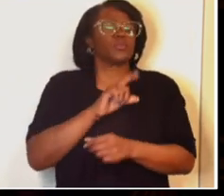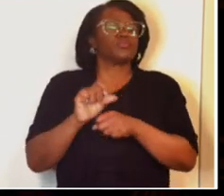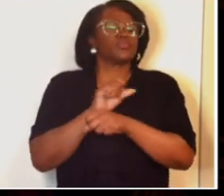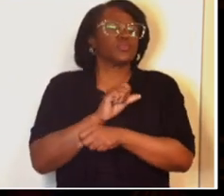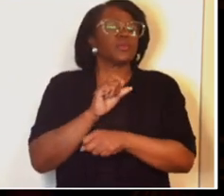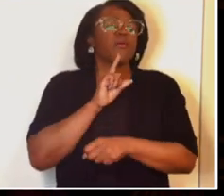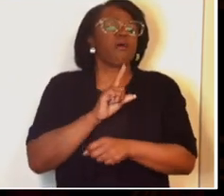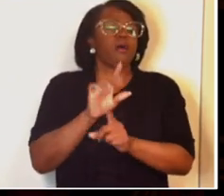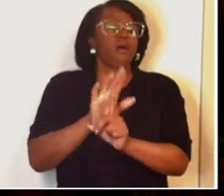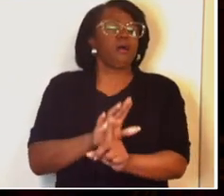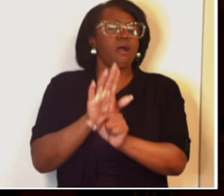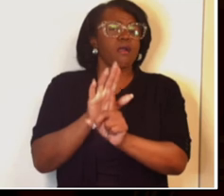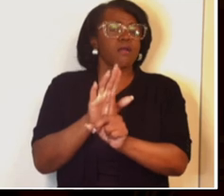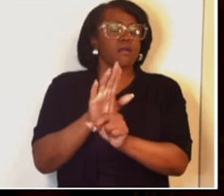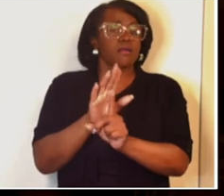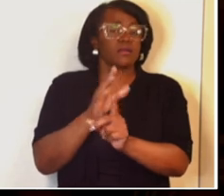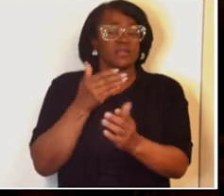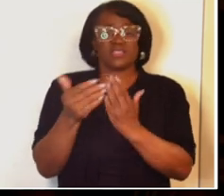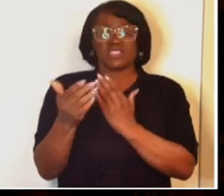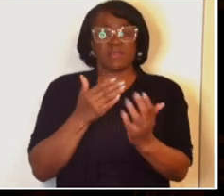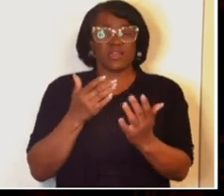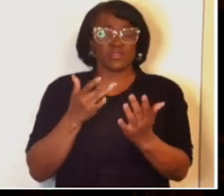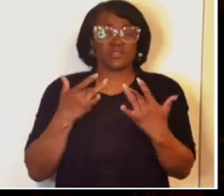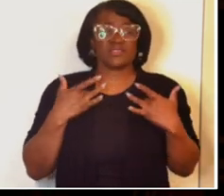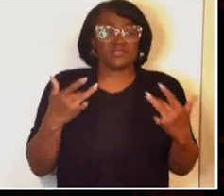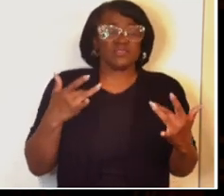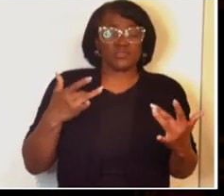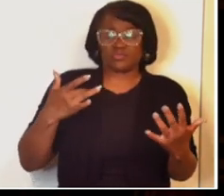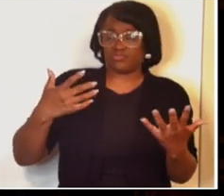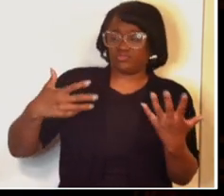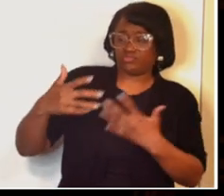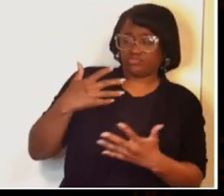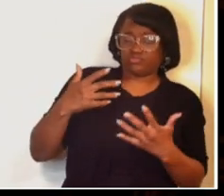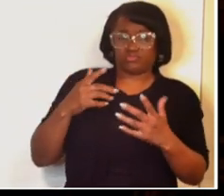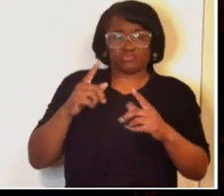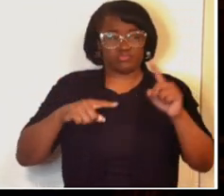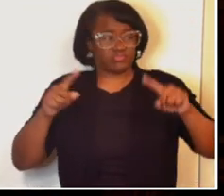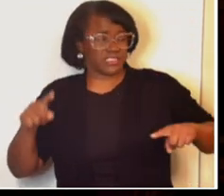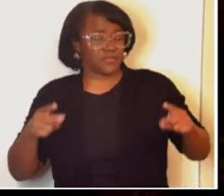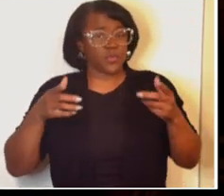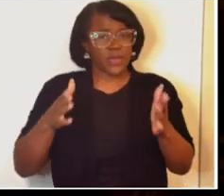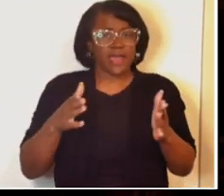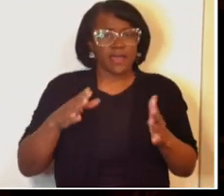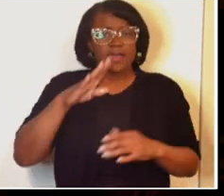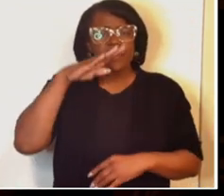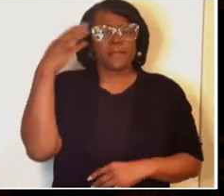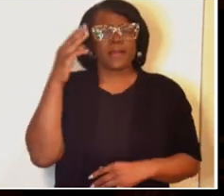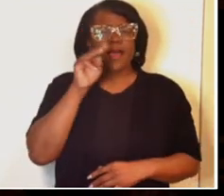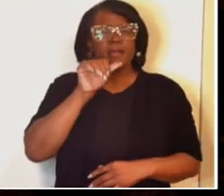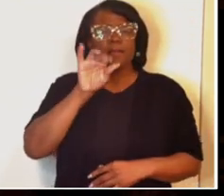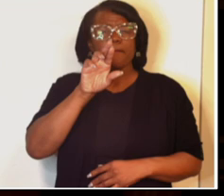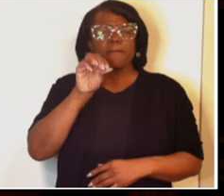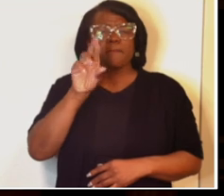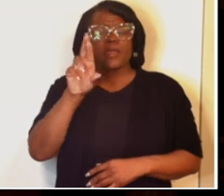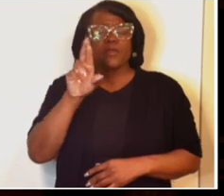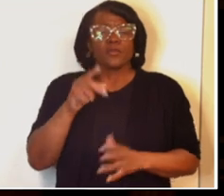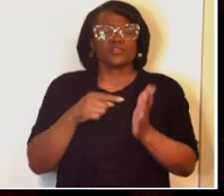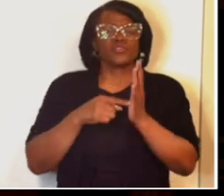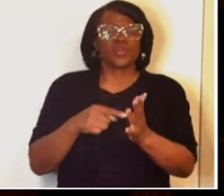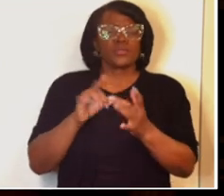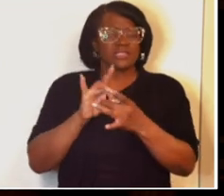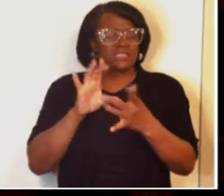instant contact that we often have with one another, Black Mirror highlights the ironic disconnection that comes along with